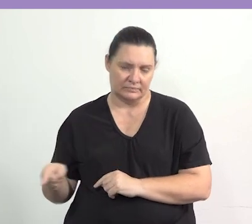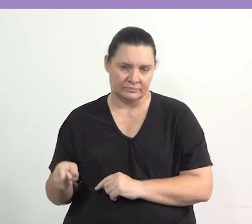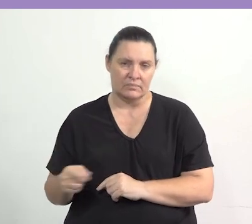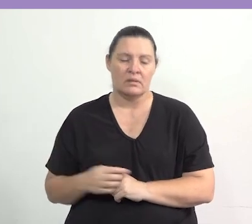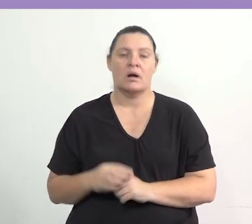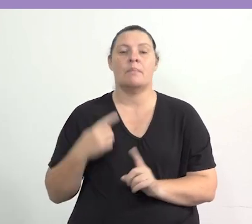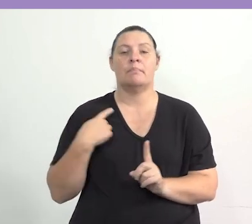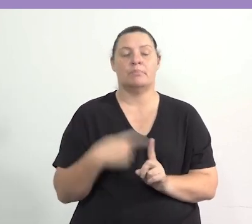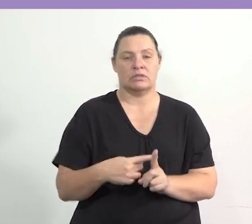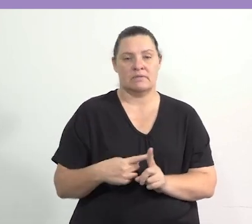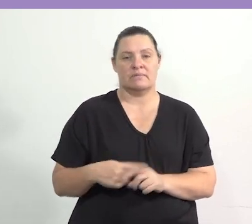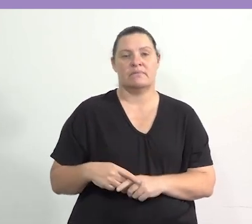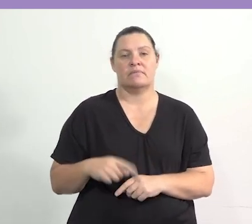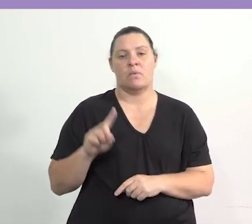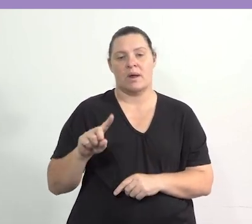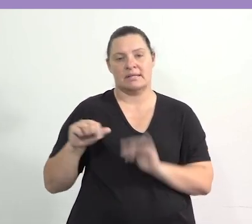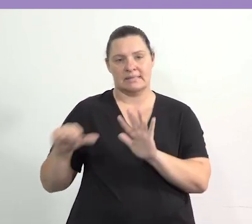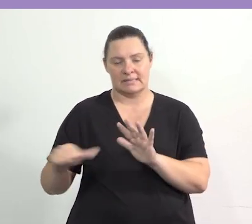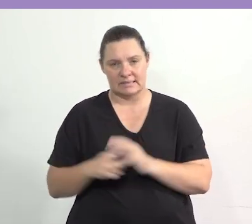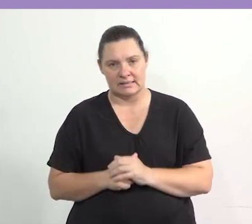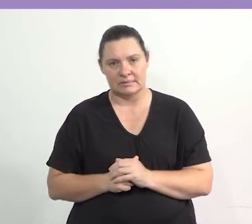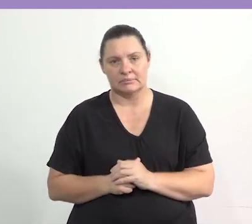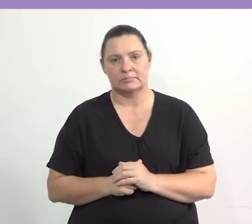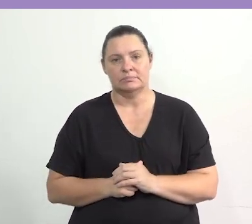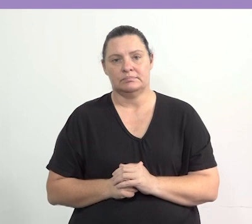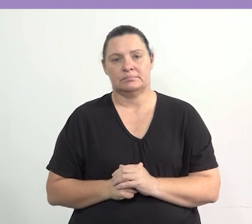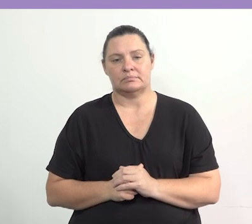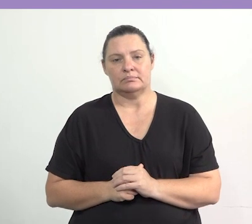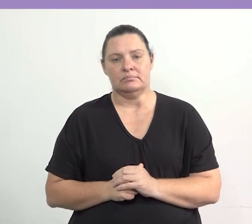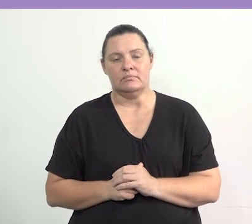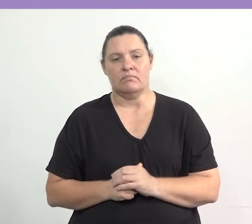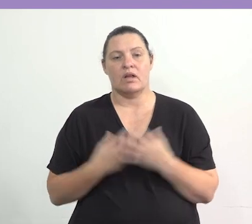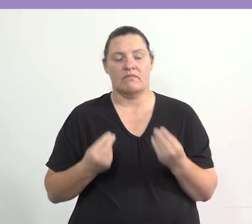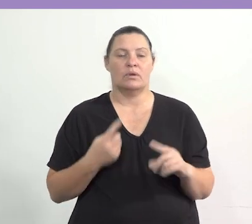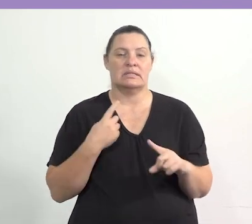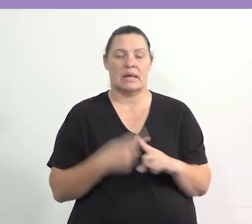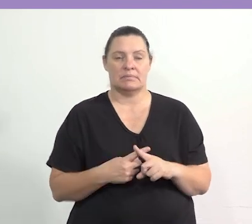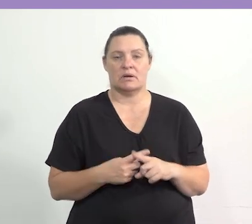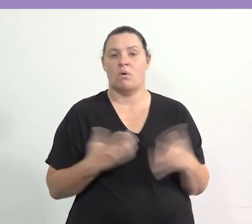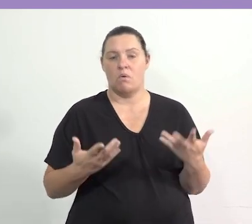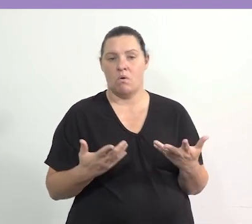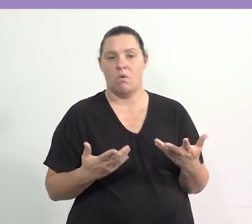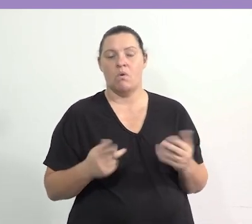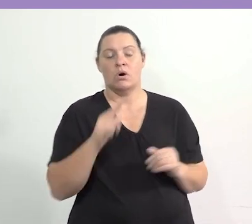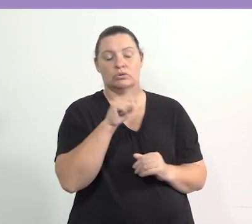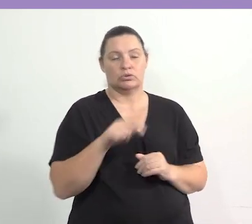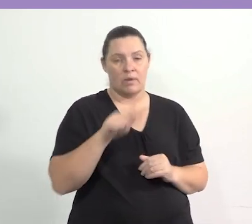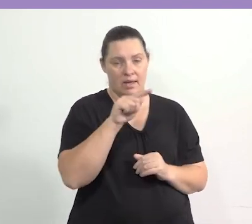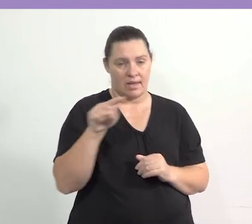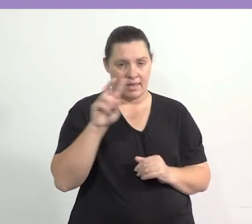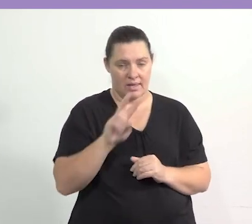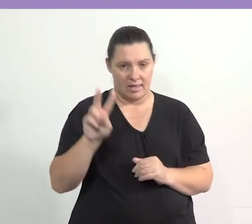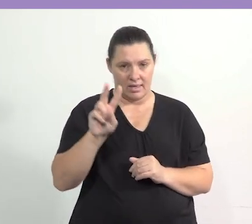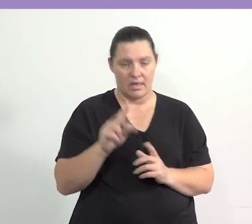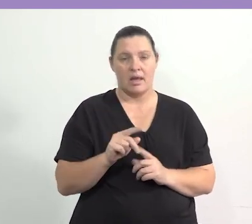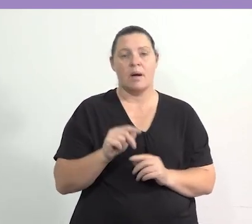number, and that will give us a positive 16. If I am multiplying, or if I am squaring